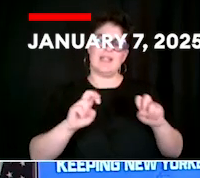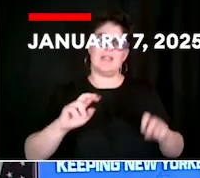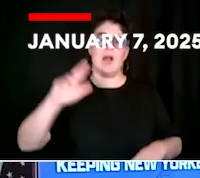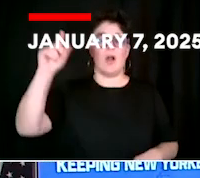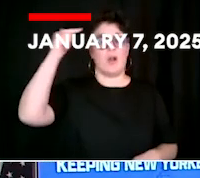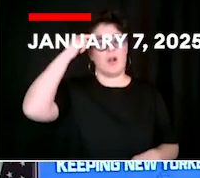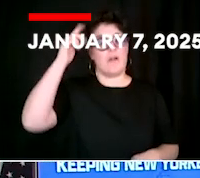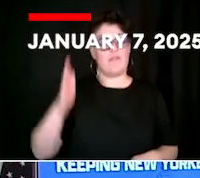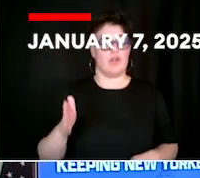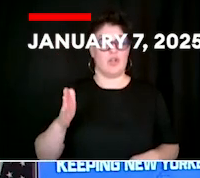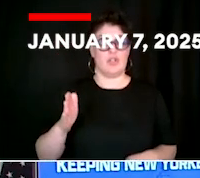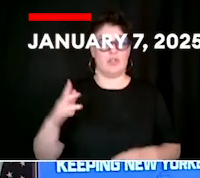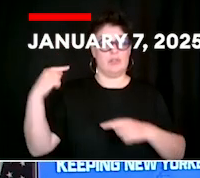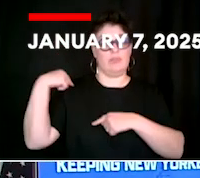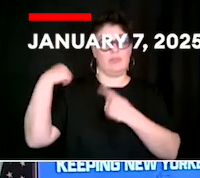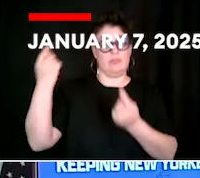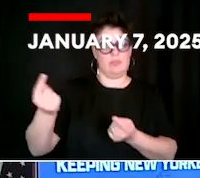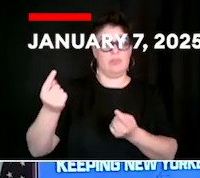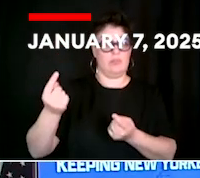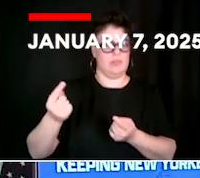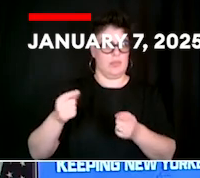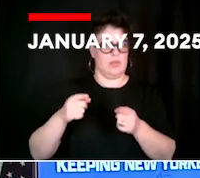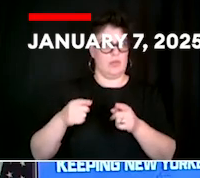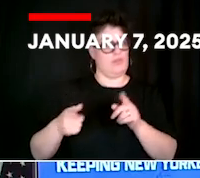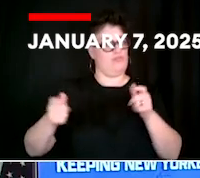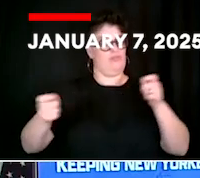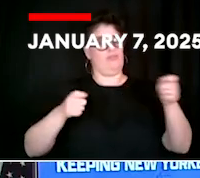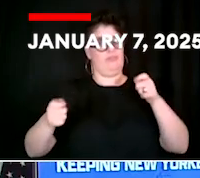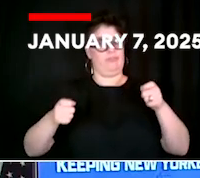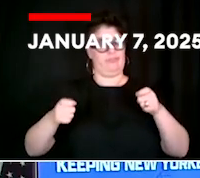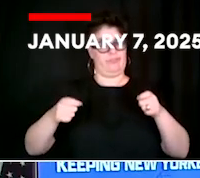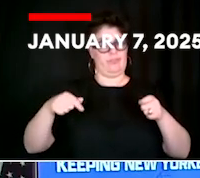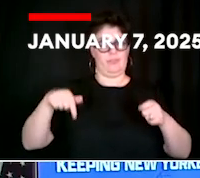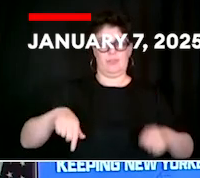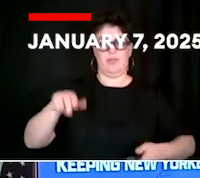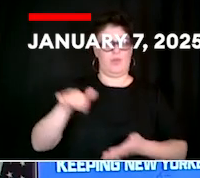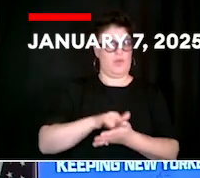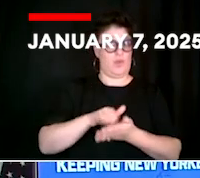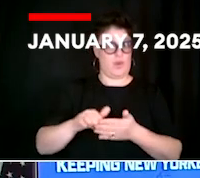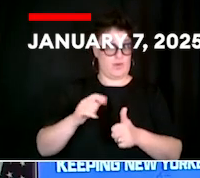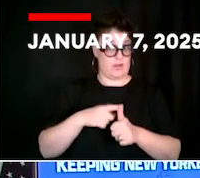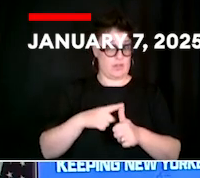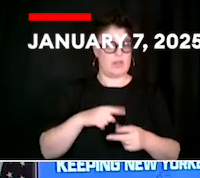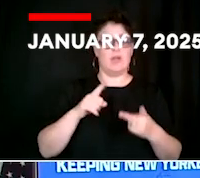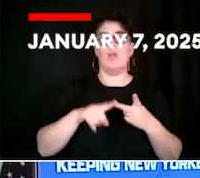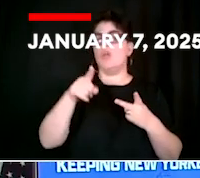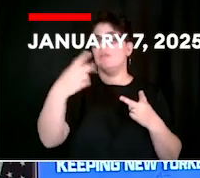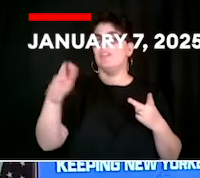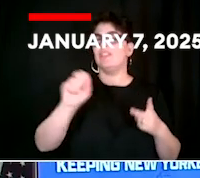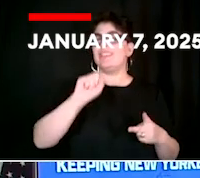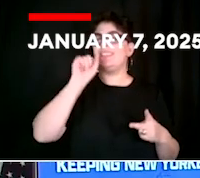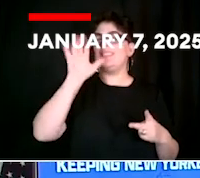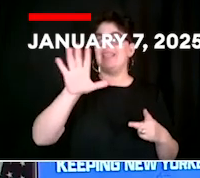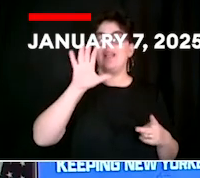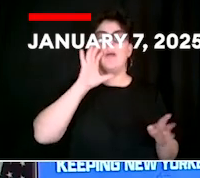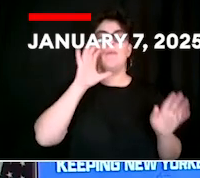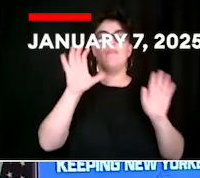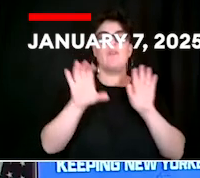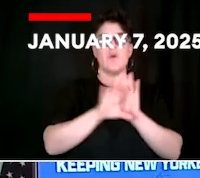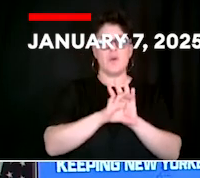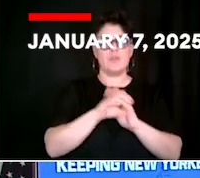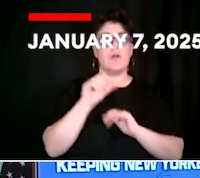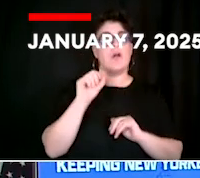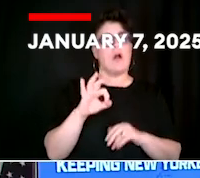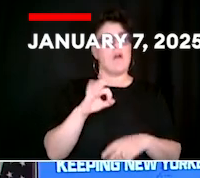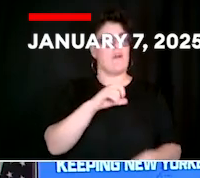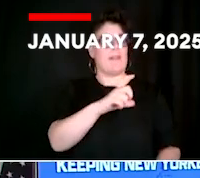you had invited the public to send you videos and photos of police officers improperly, or I should say, using their phones in the